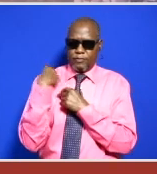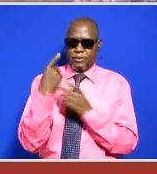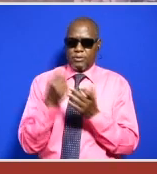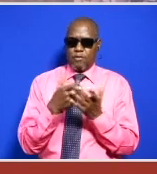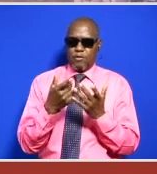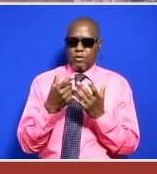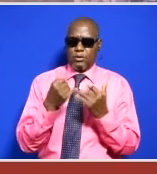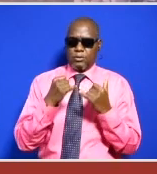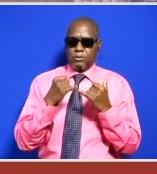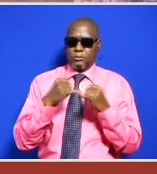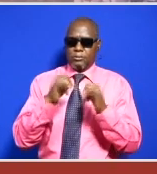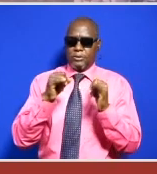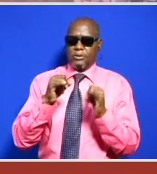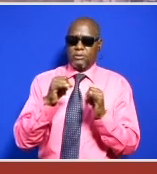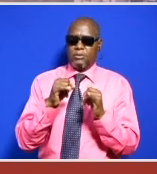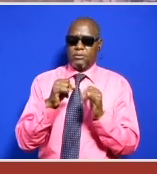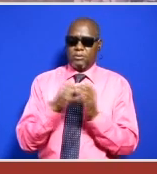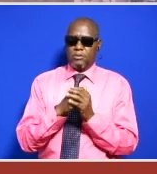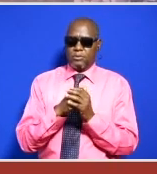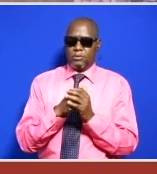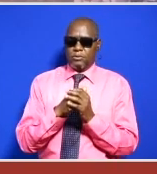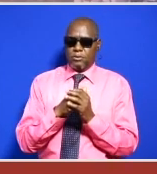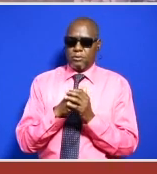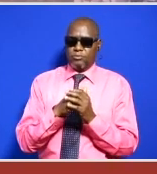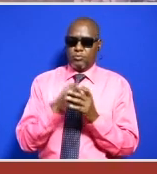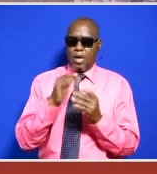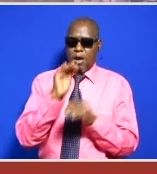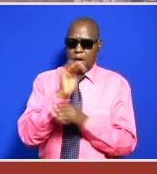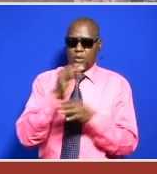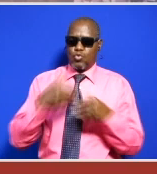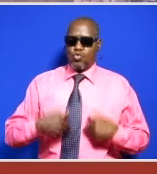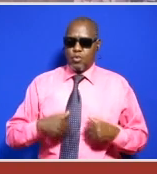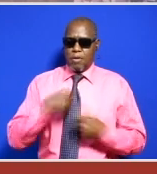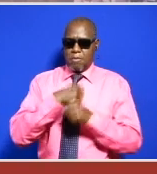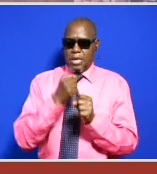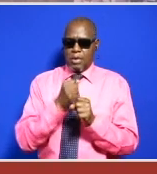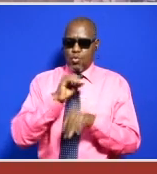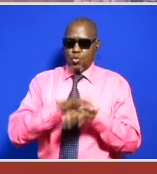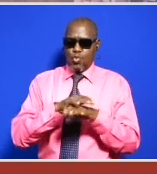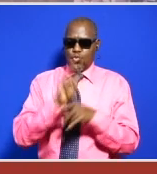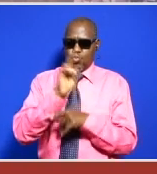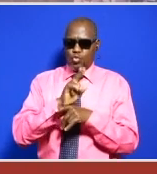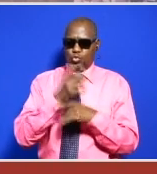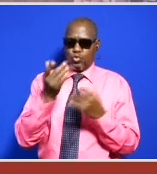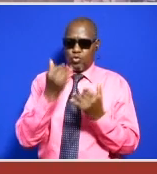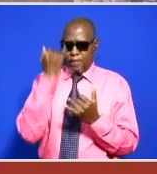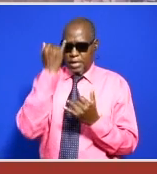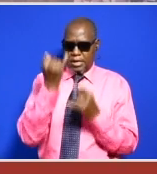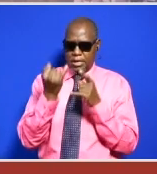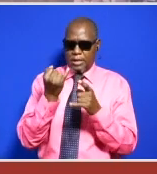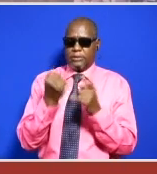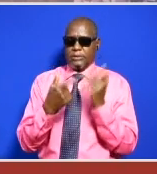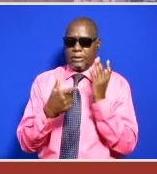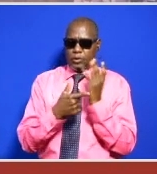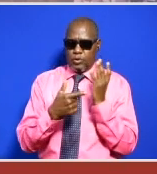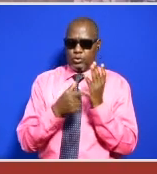implementation, Langat, call on the youth to make good use of the innovation, creativity, and the available technology to